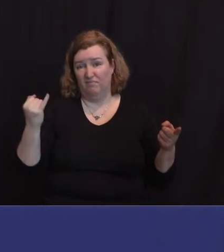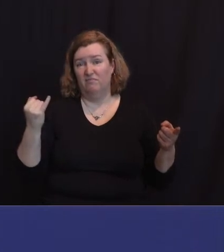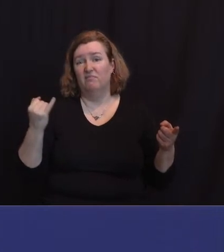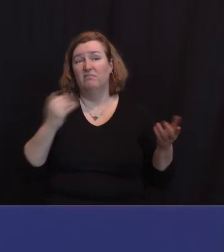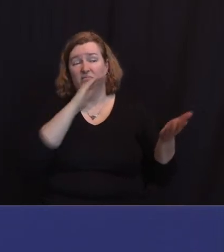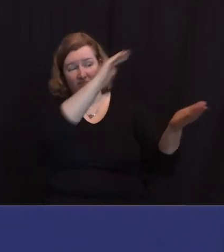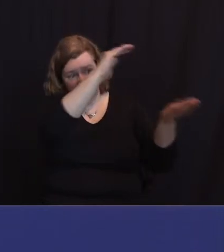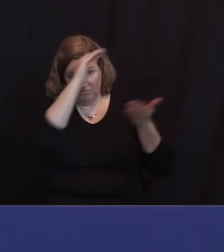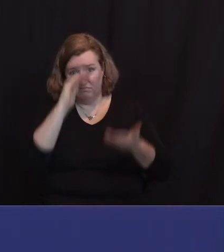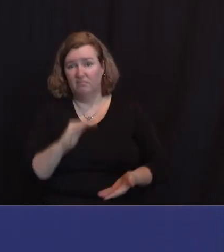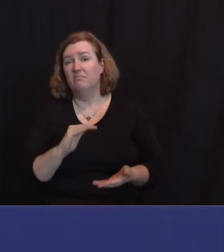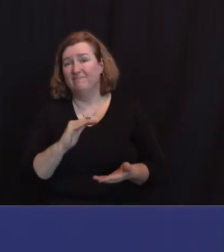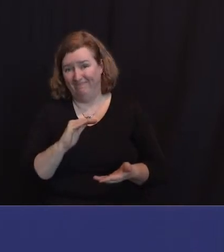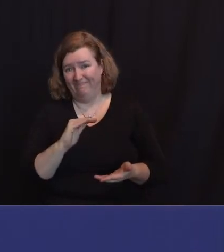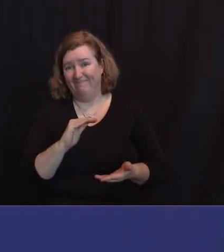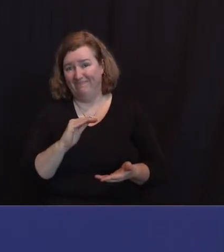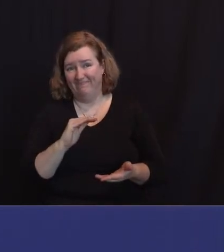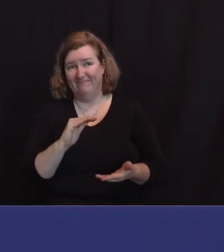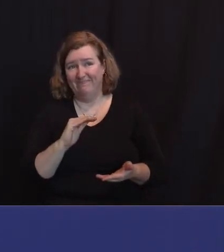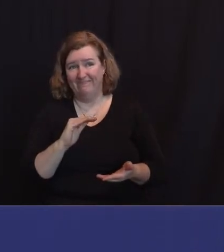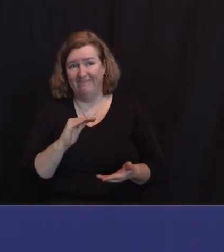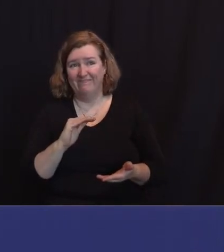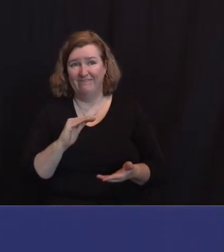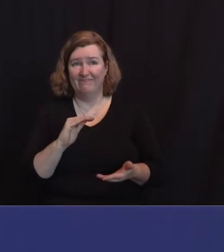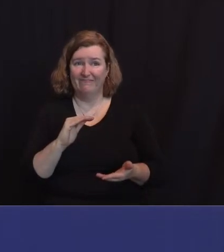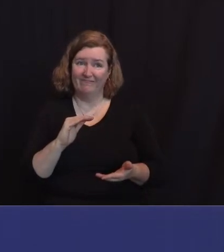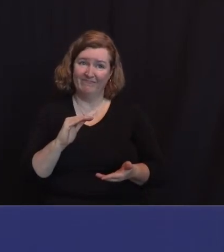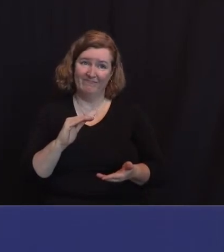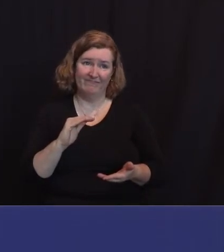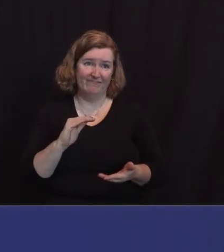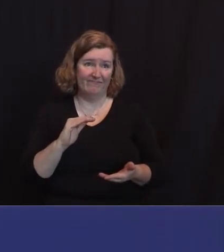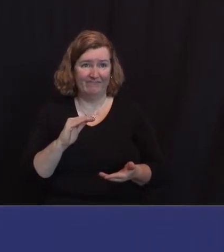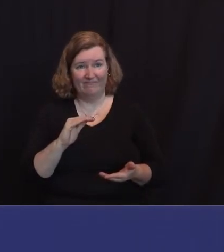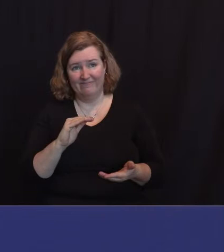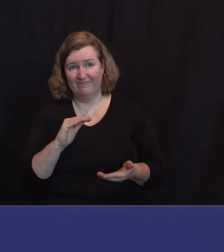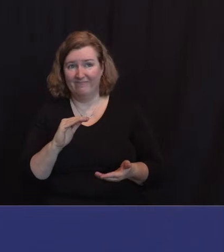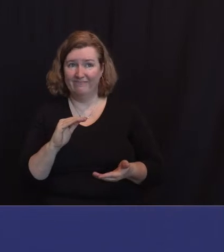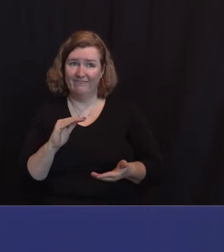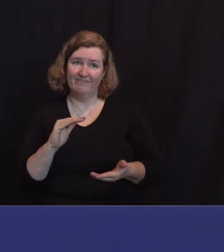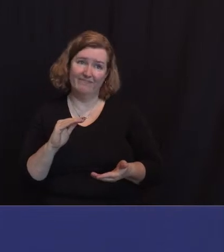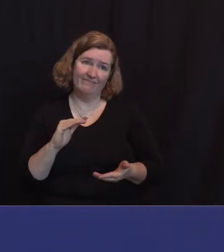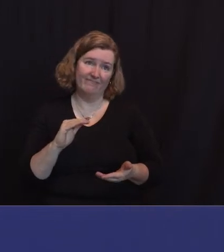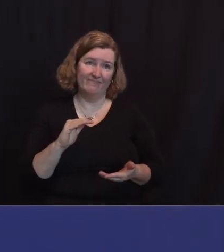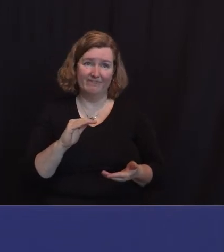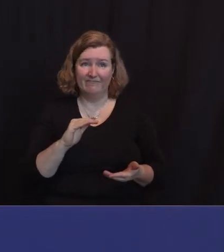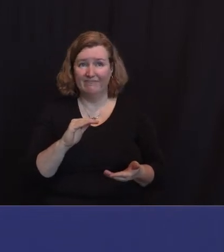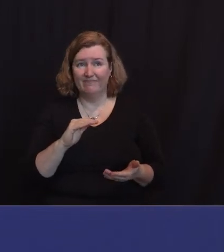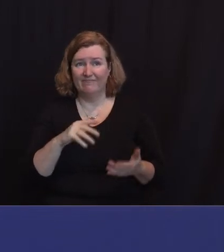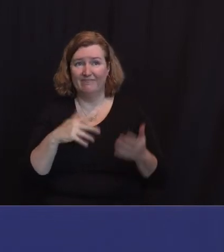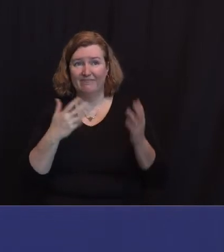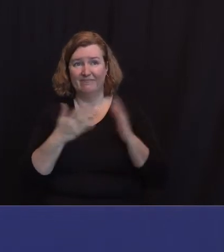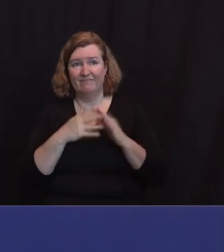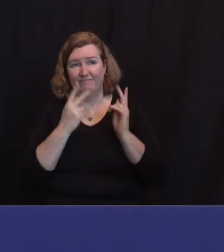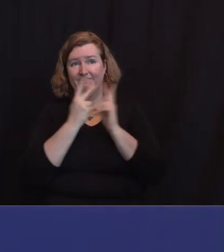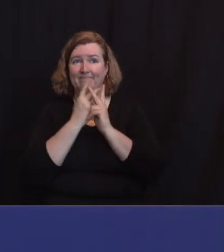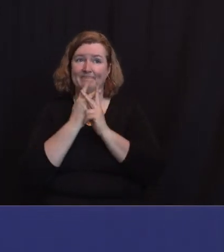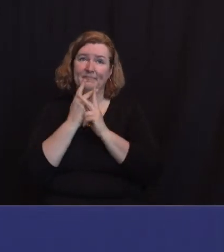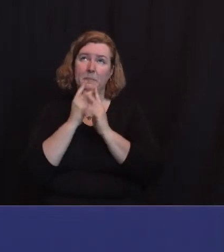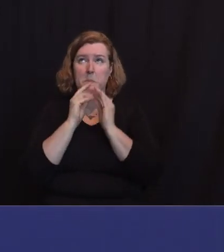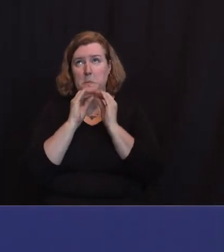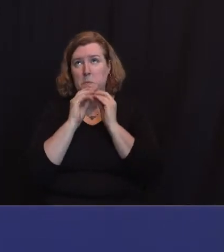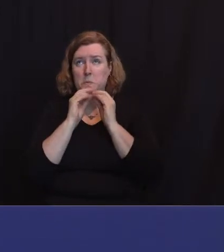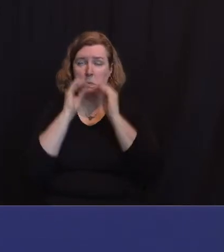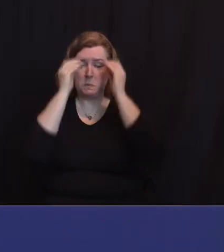million out of 4.7, 3.7, double it, 7.4, plus the 1, you get to 8.4. That's how I back into that. I would